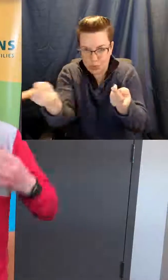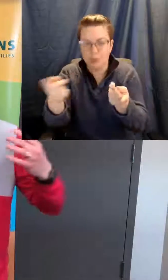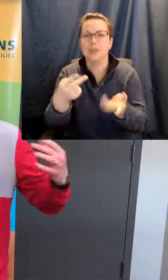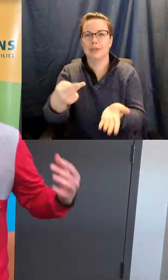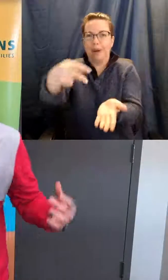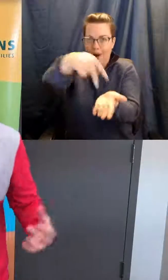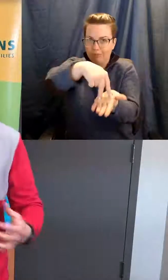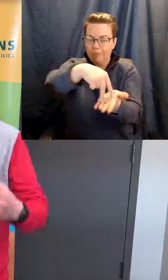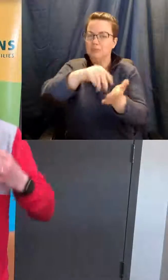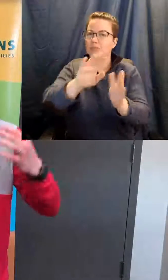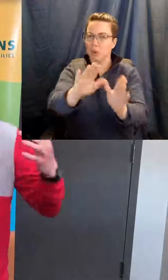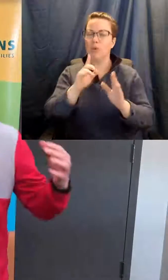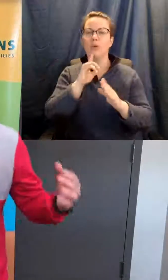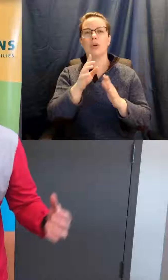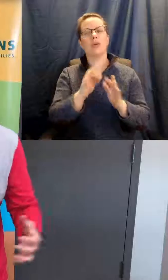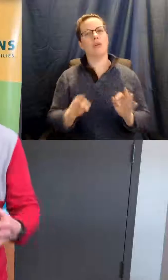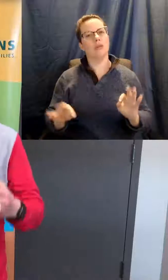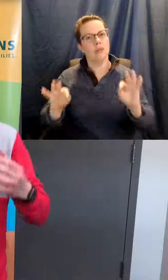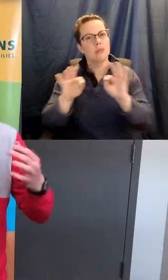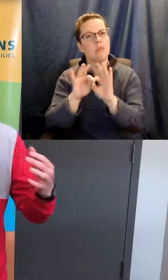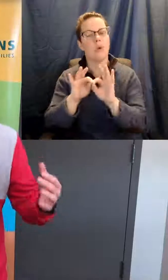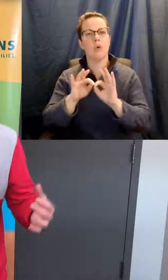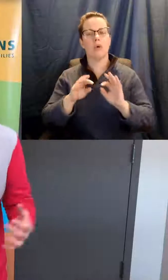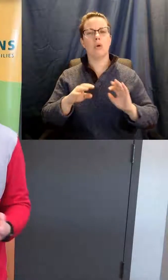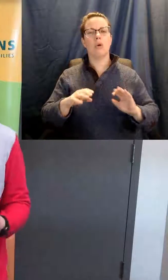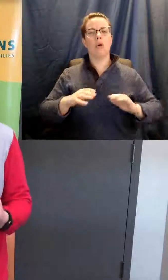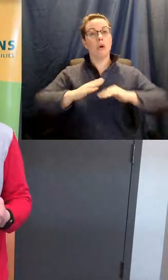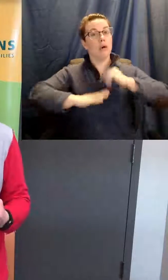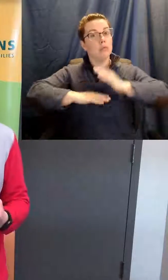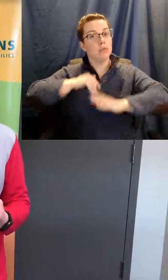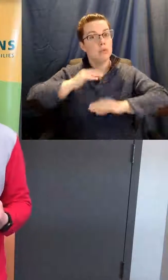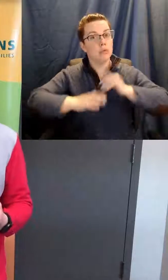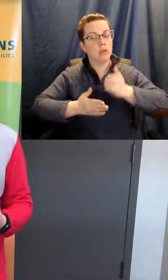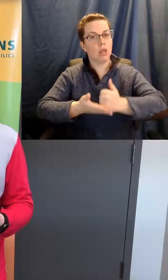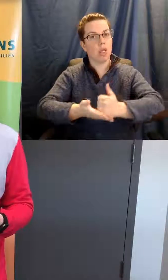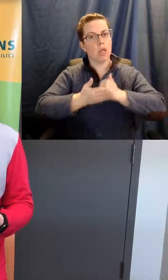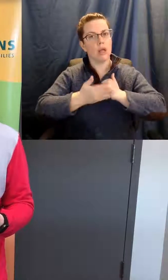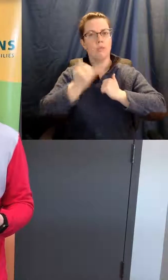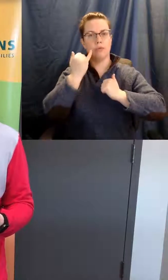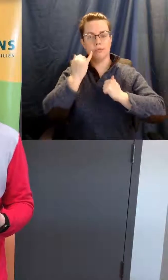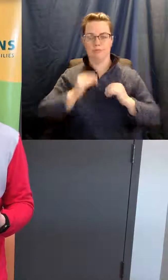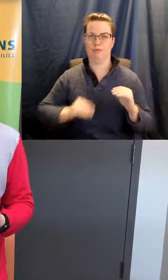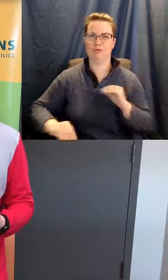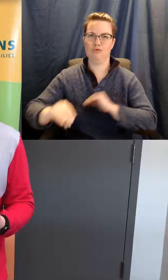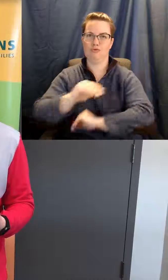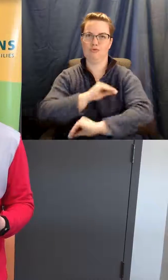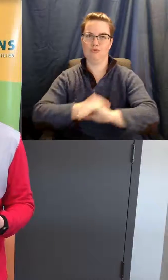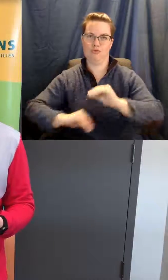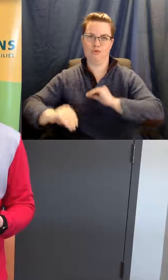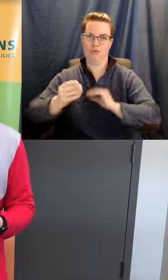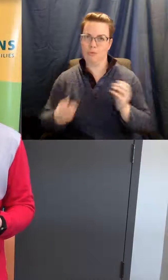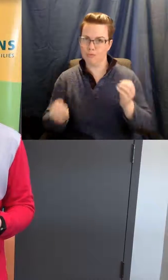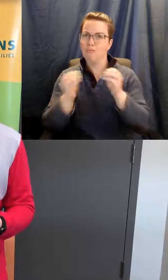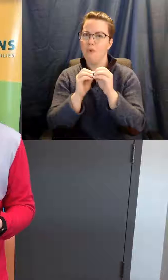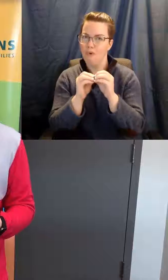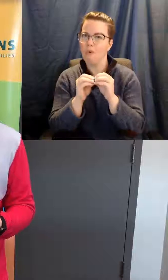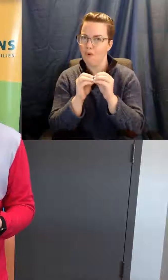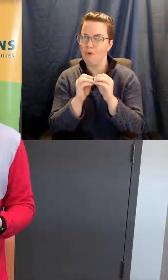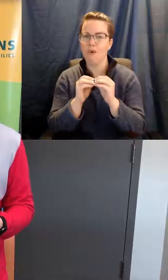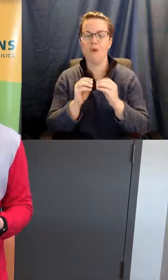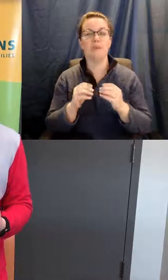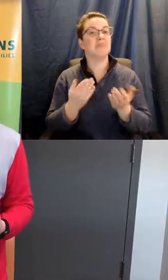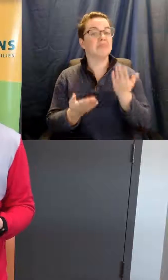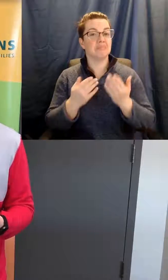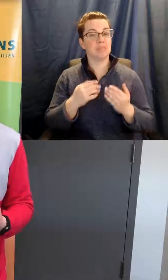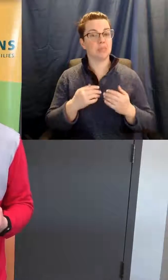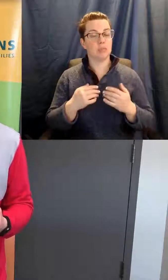regularly moving. So standing up and being able to work in a standing or a sitting position. If you're on the phone, being able to make a phone call and